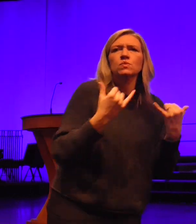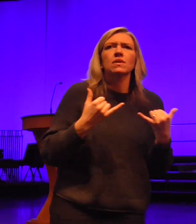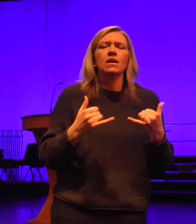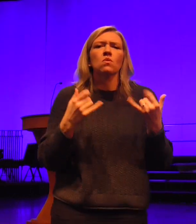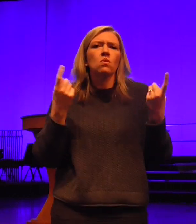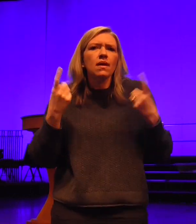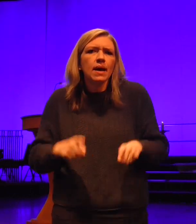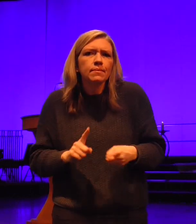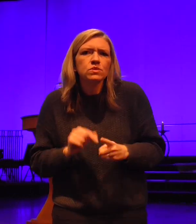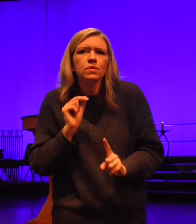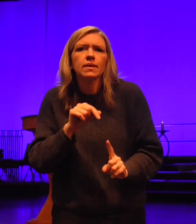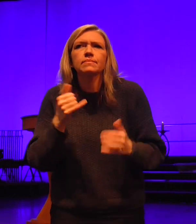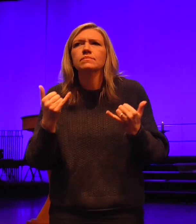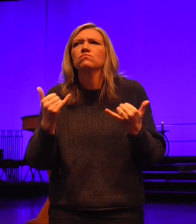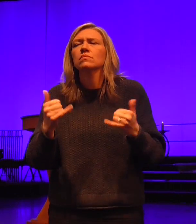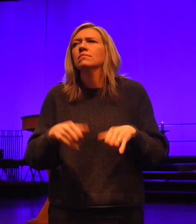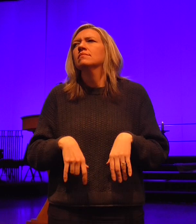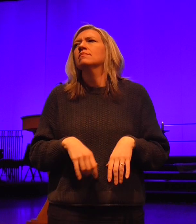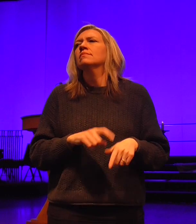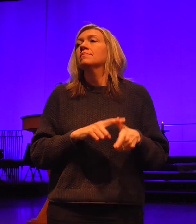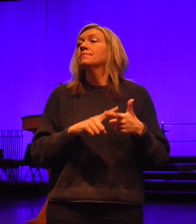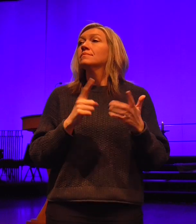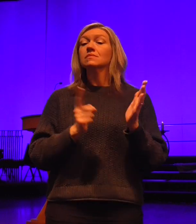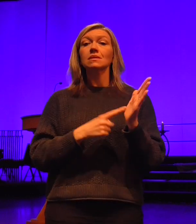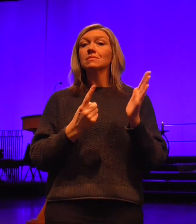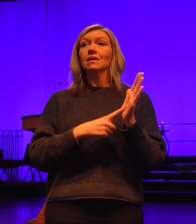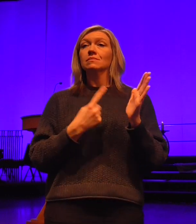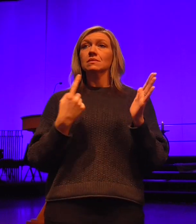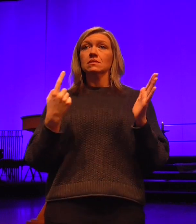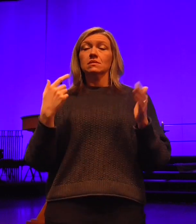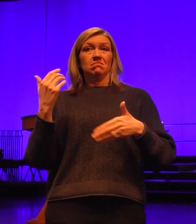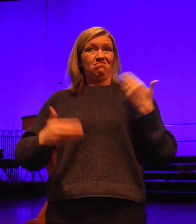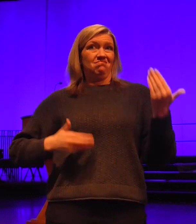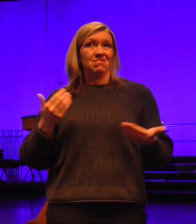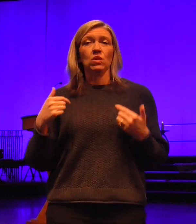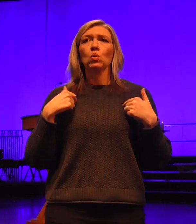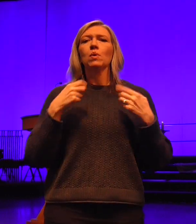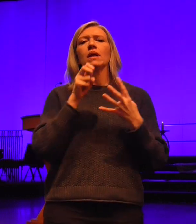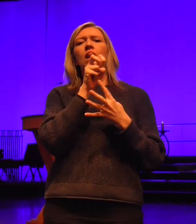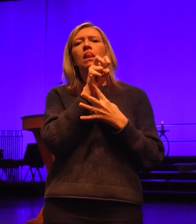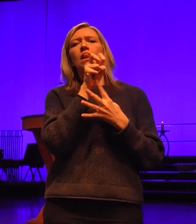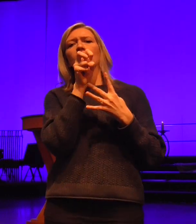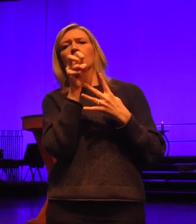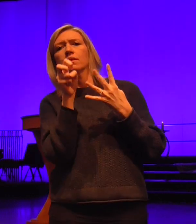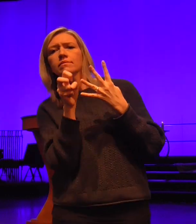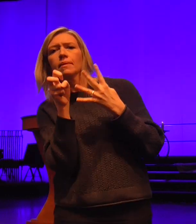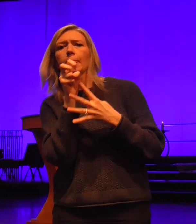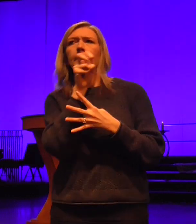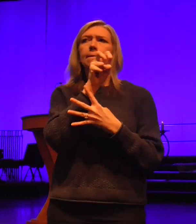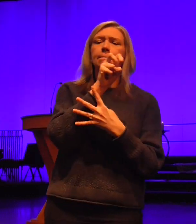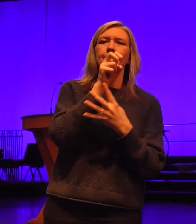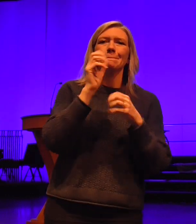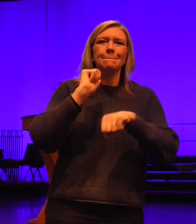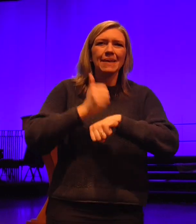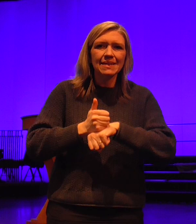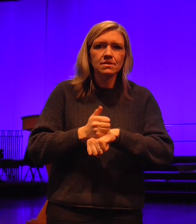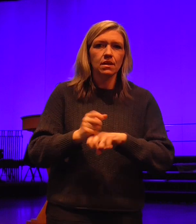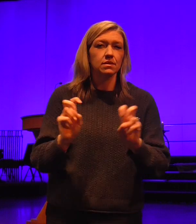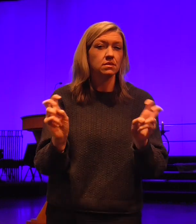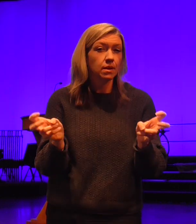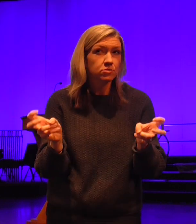them today. And then there are times when we move in and out of the kingdoms based on the